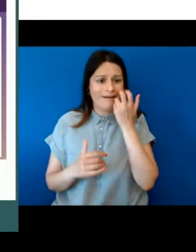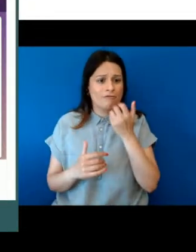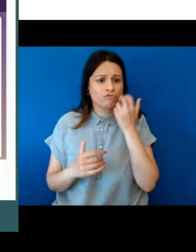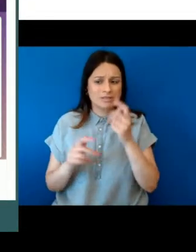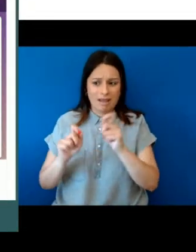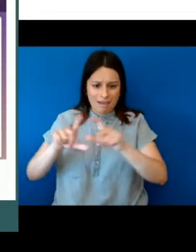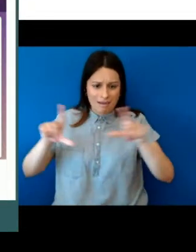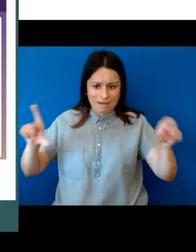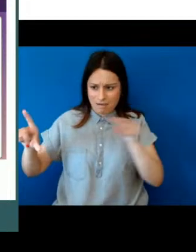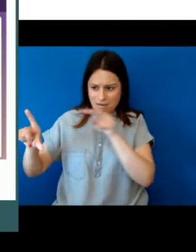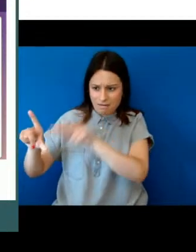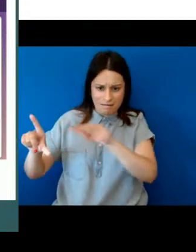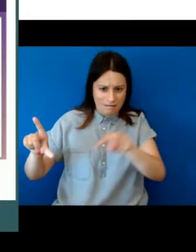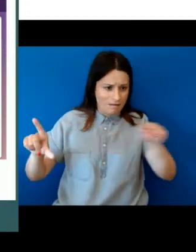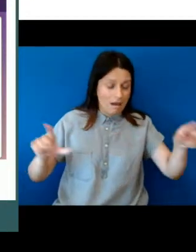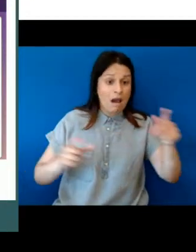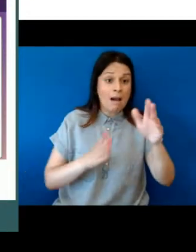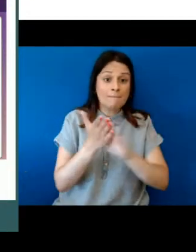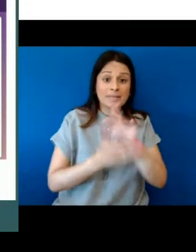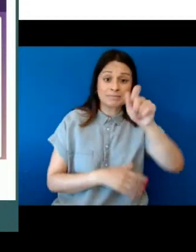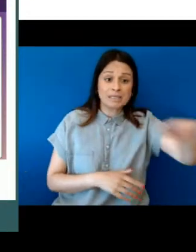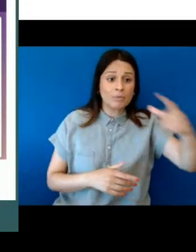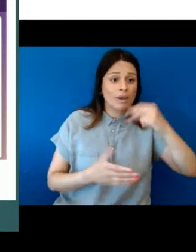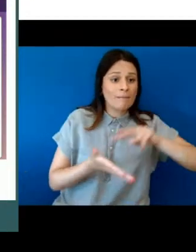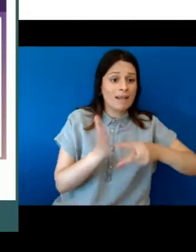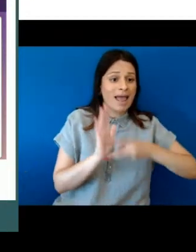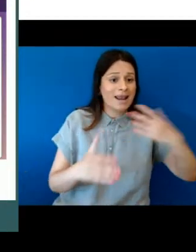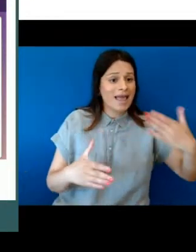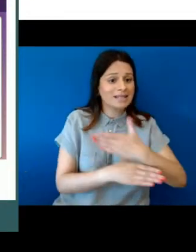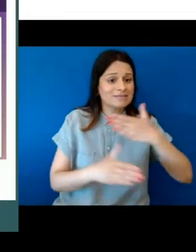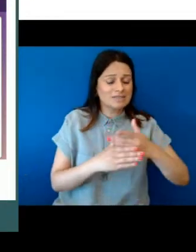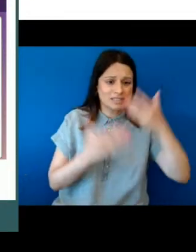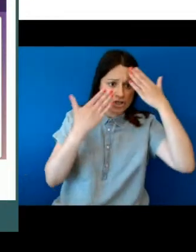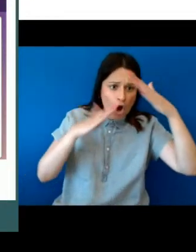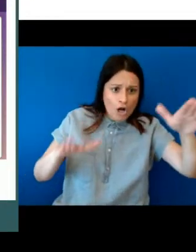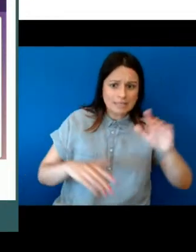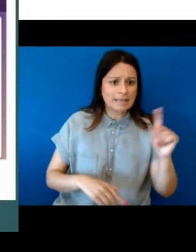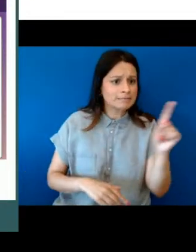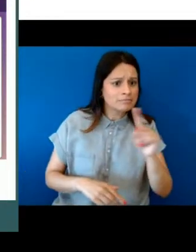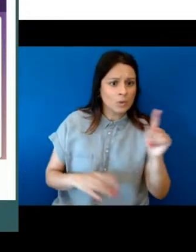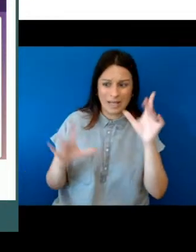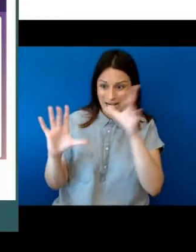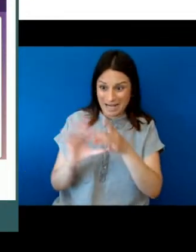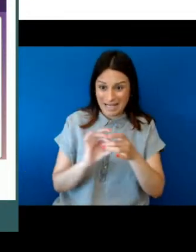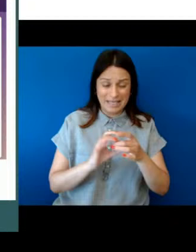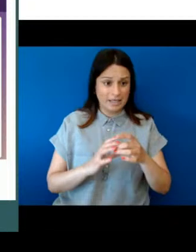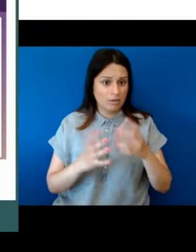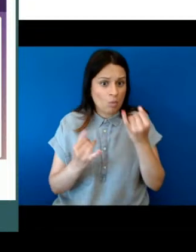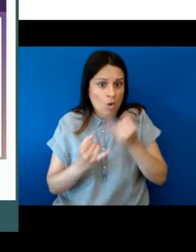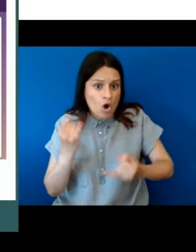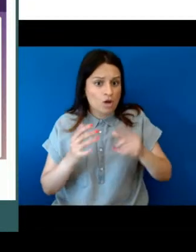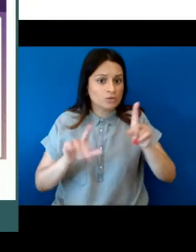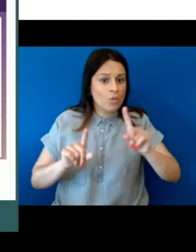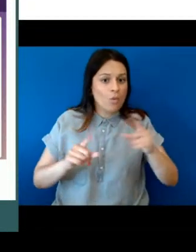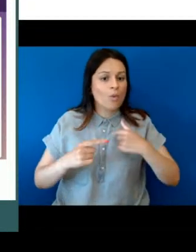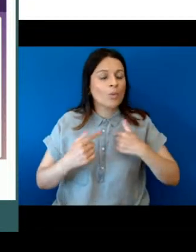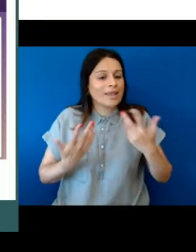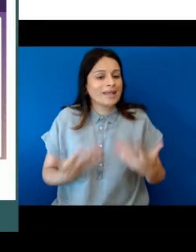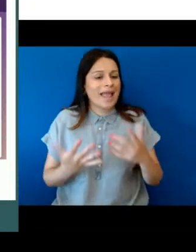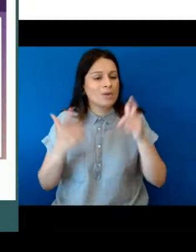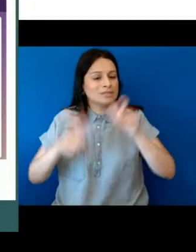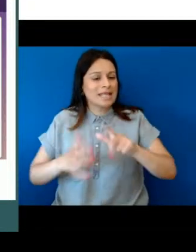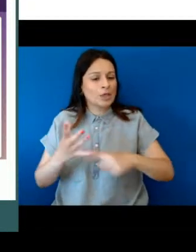patients plan for activities or perhaps holidays. Same, we're all taking part in staycations this year, and